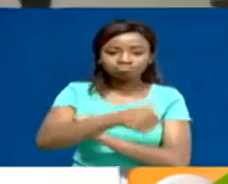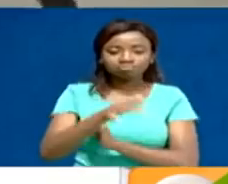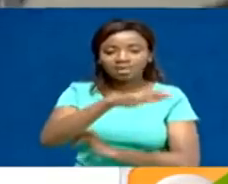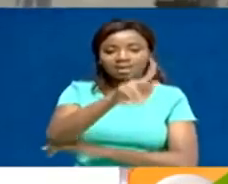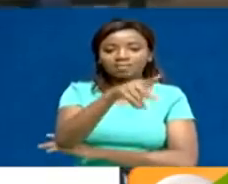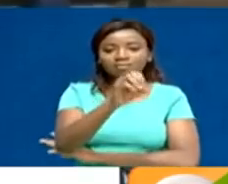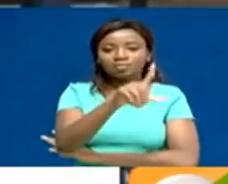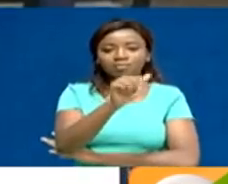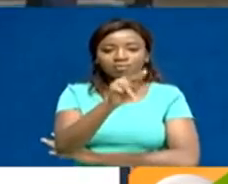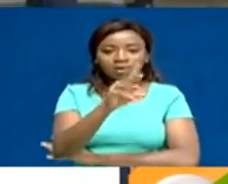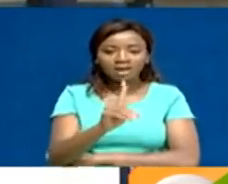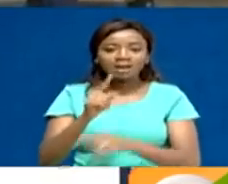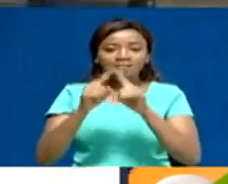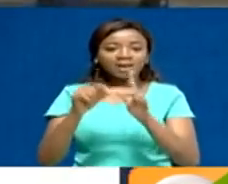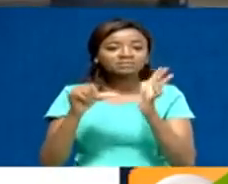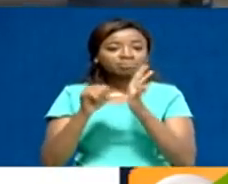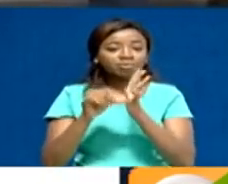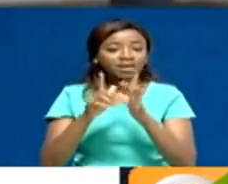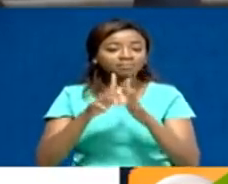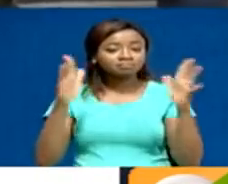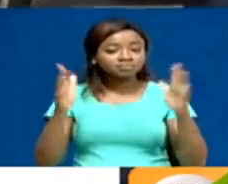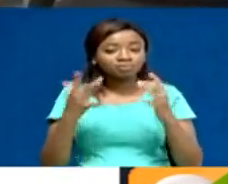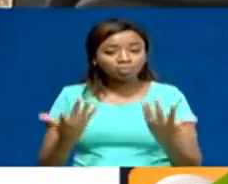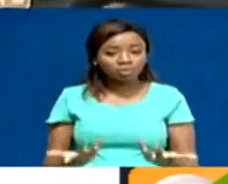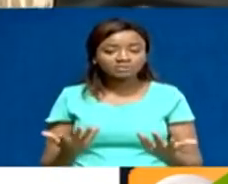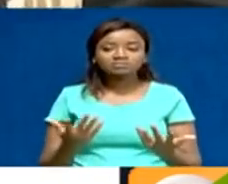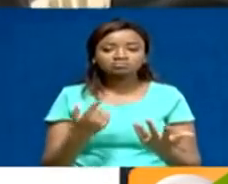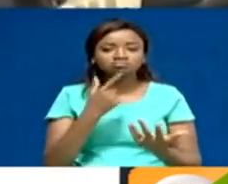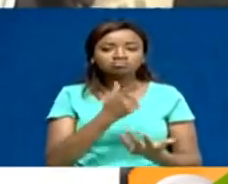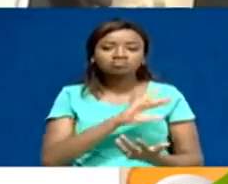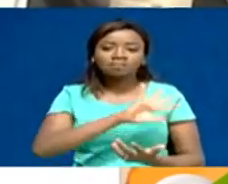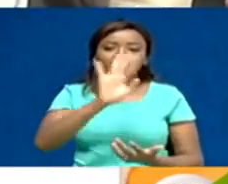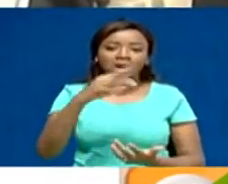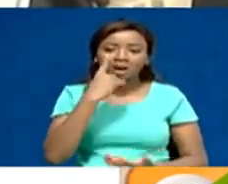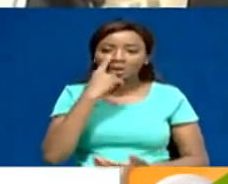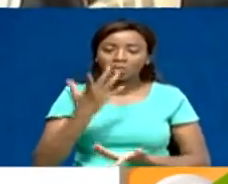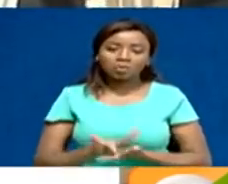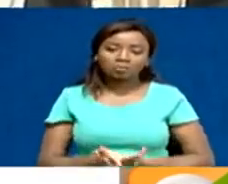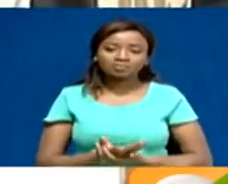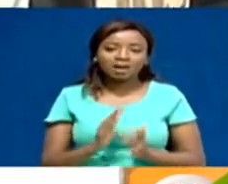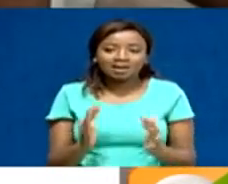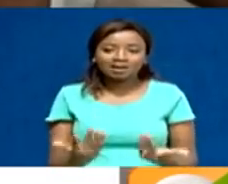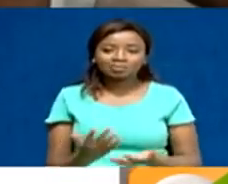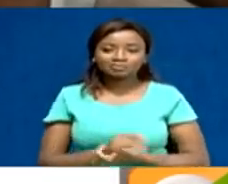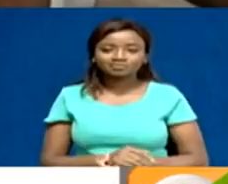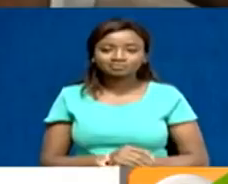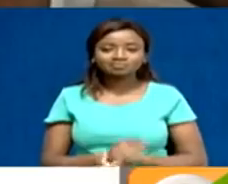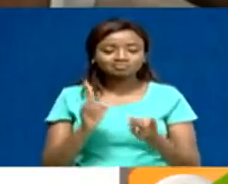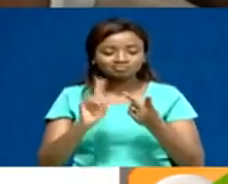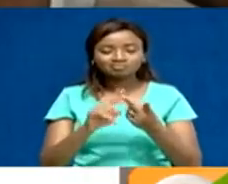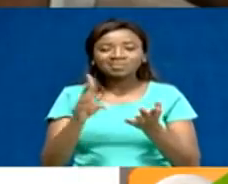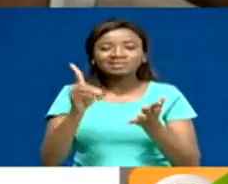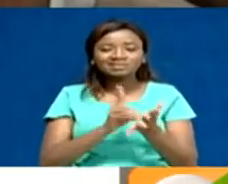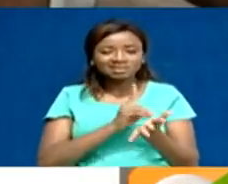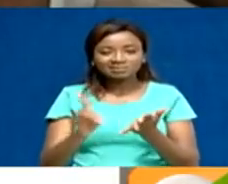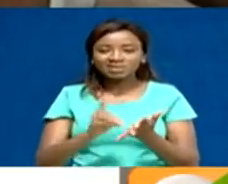more difficult task now is getting them home and dealing with the unfortunate incidents of discrimination.